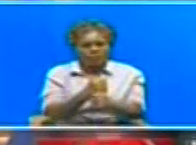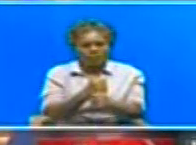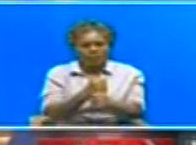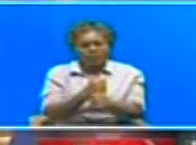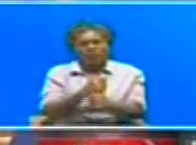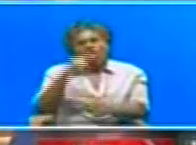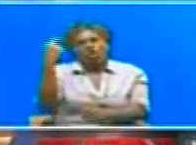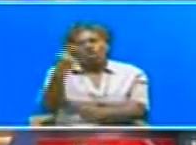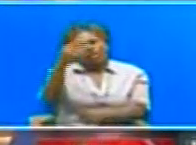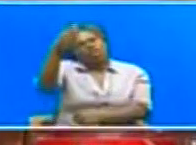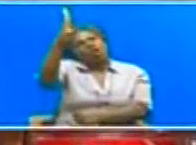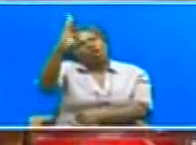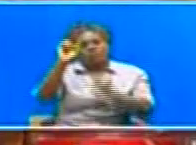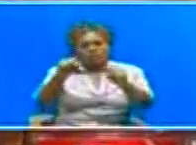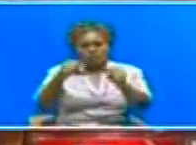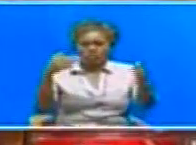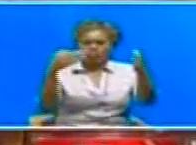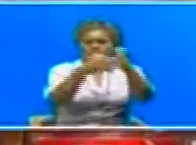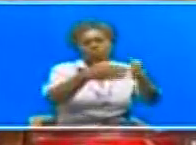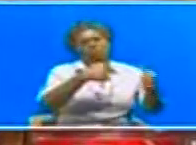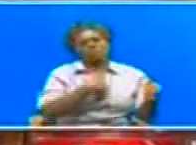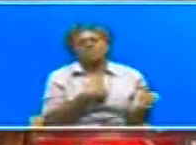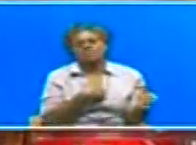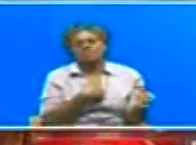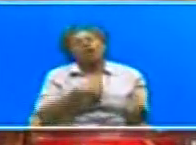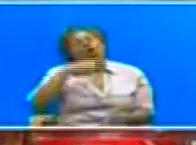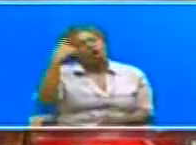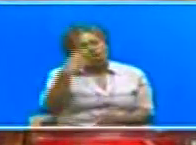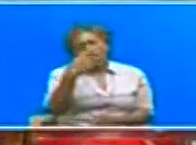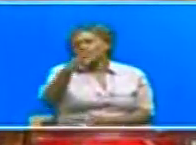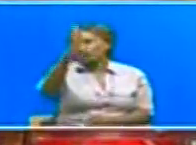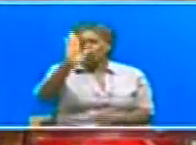God will stop me. Oh, man. That's what Tupac said. What is it? Only God could... Whatever, something.